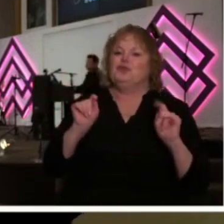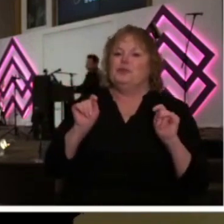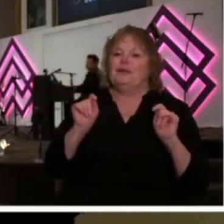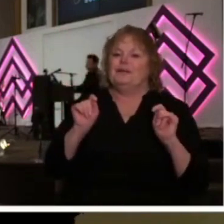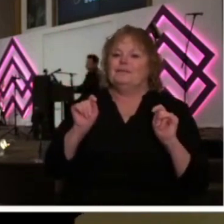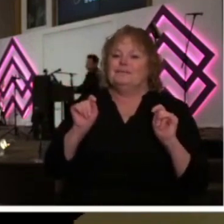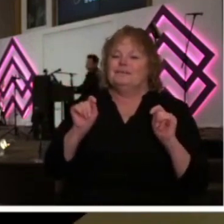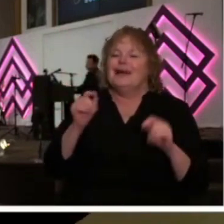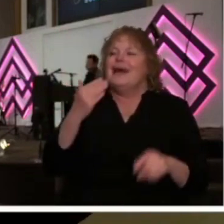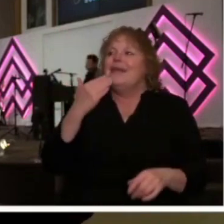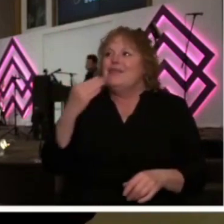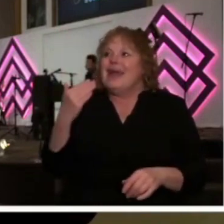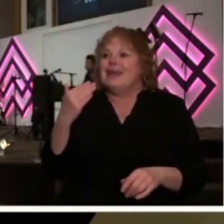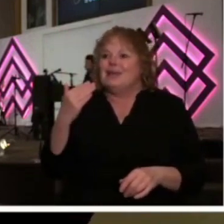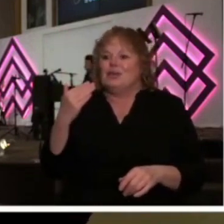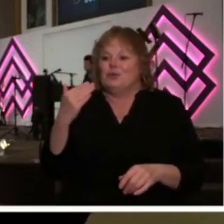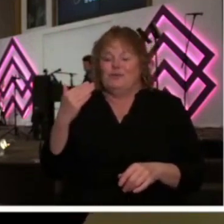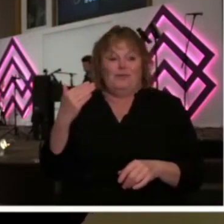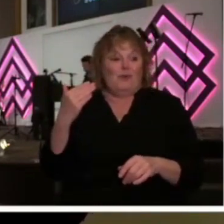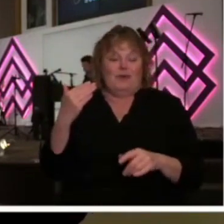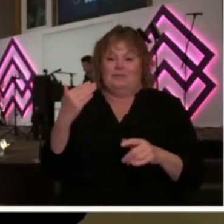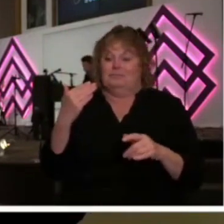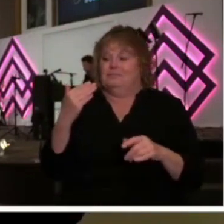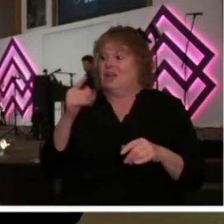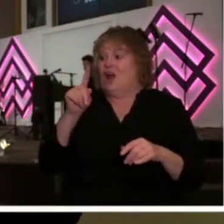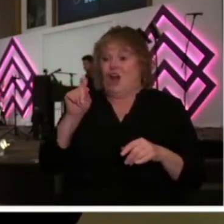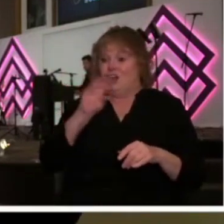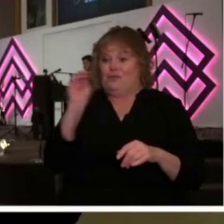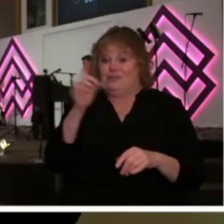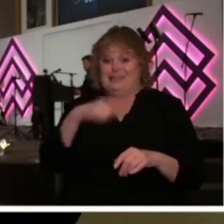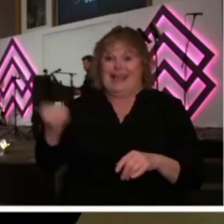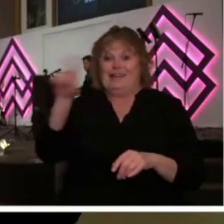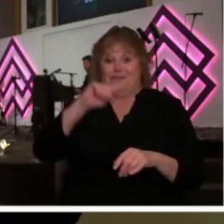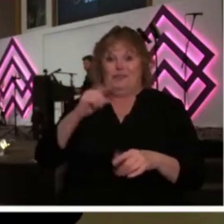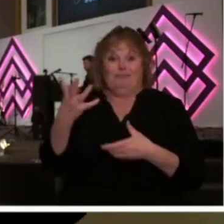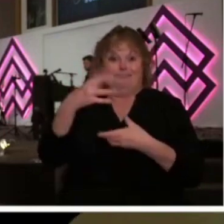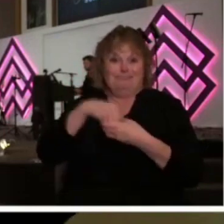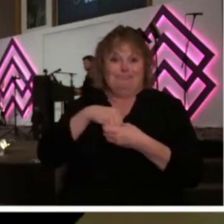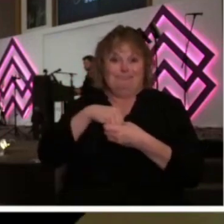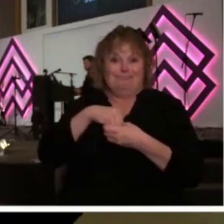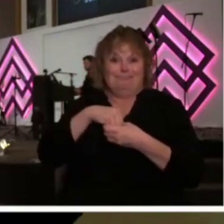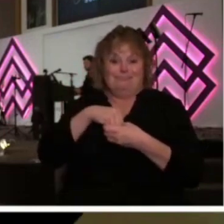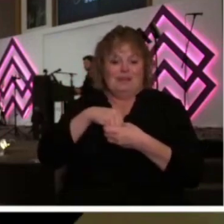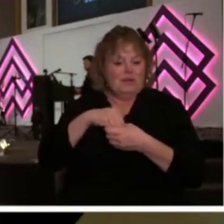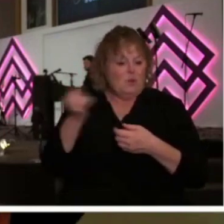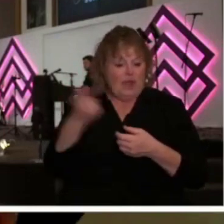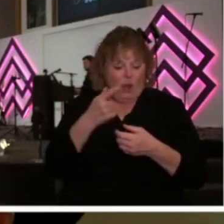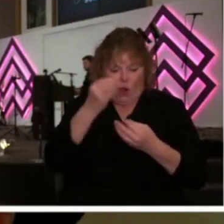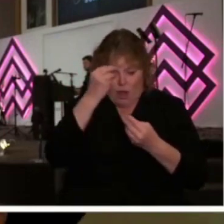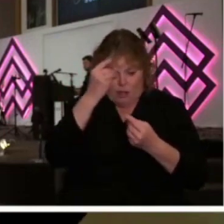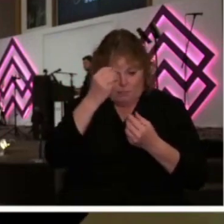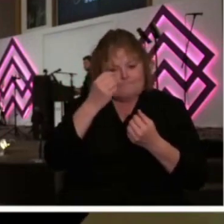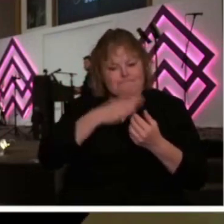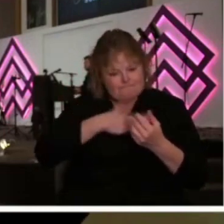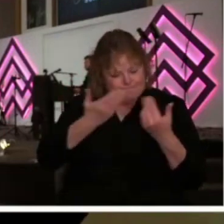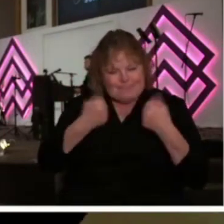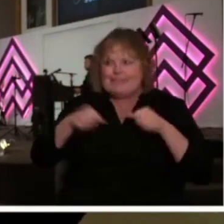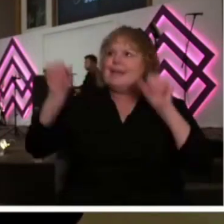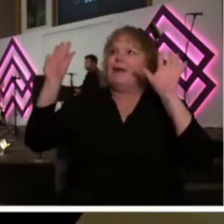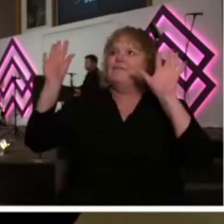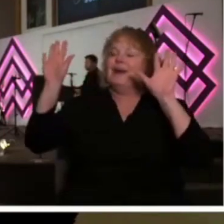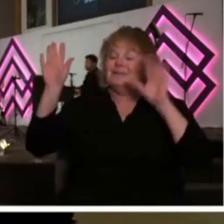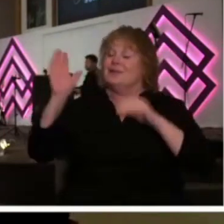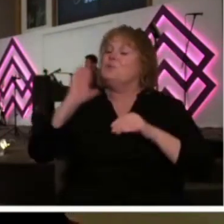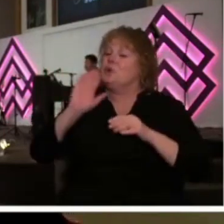Thank you for 100% participation. All of us sacrificed, and we will all receive a